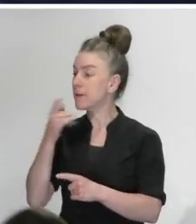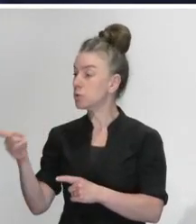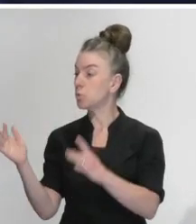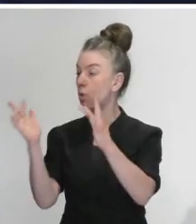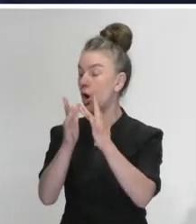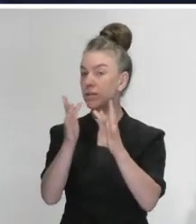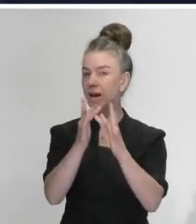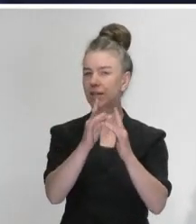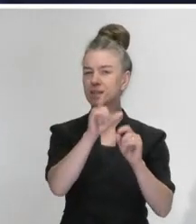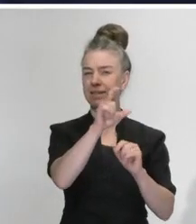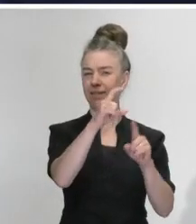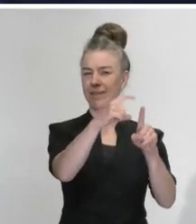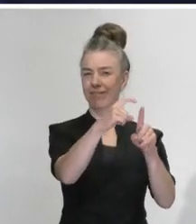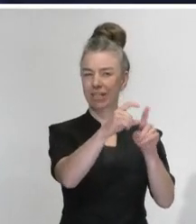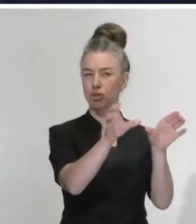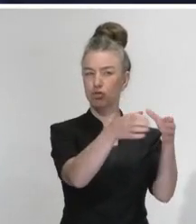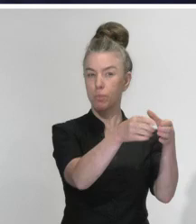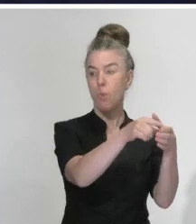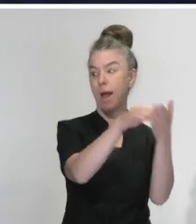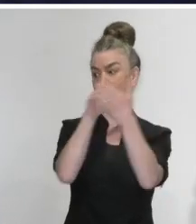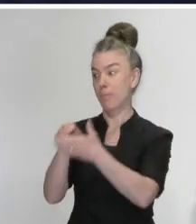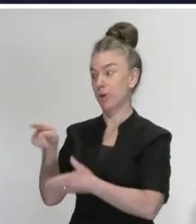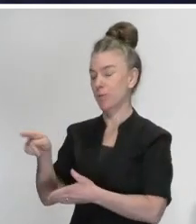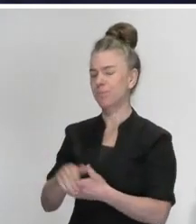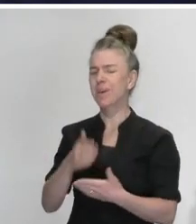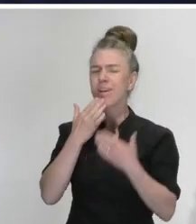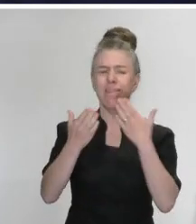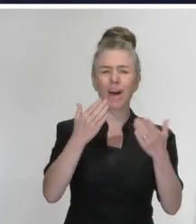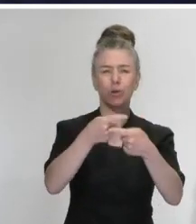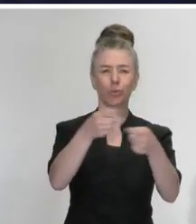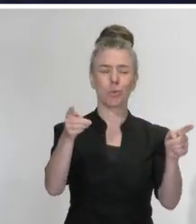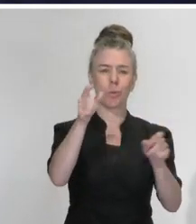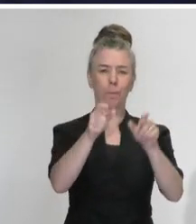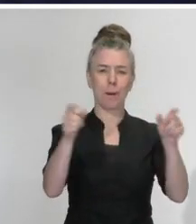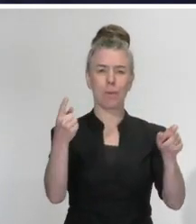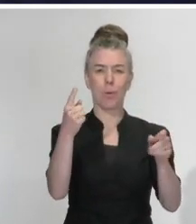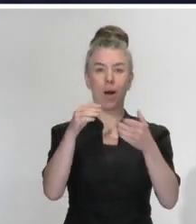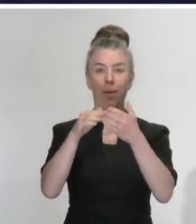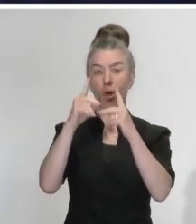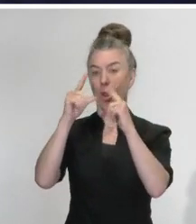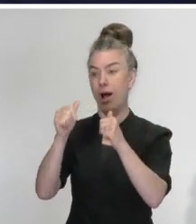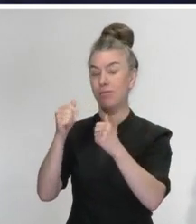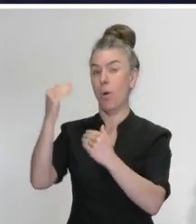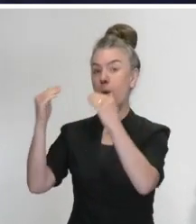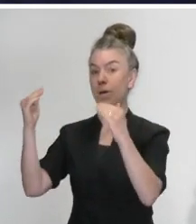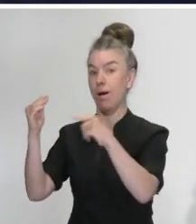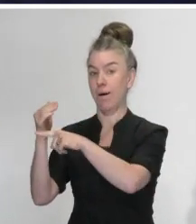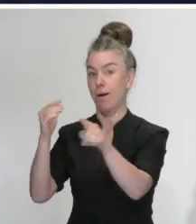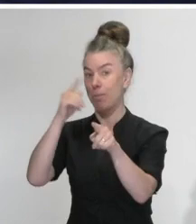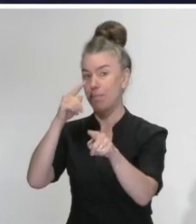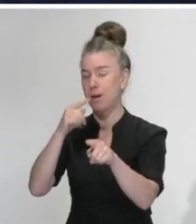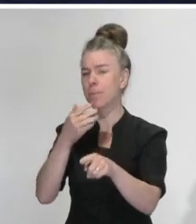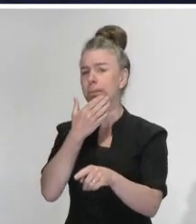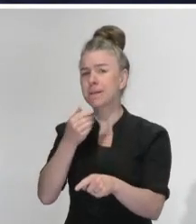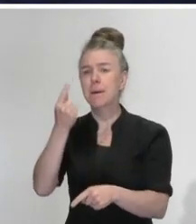network partners for each playing their part in helping us look after some of our most vulnerable citizens, and also encourage people to look out for